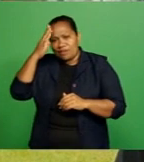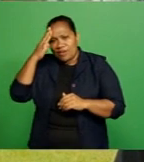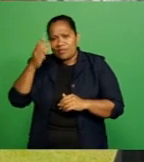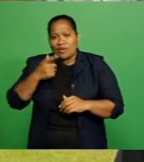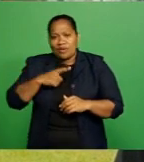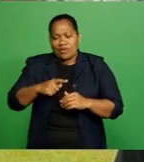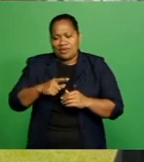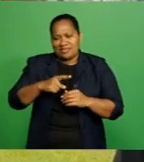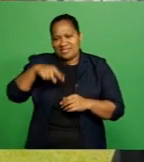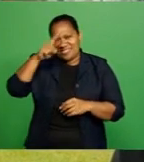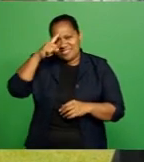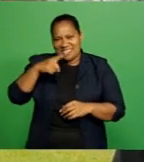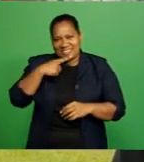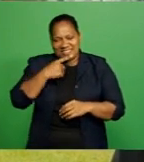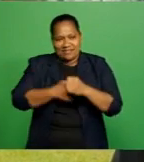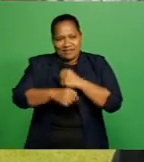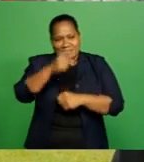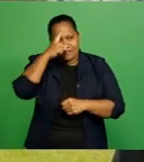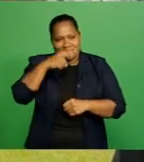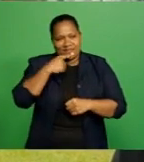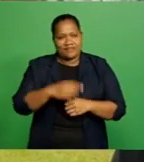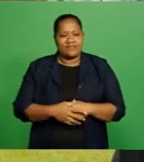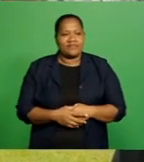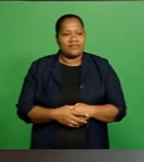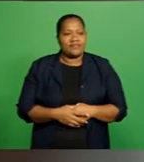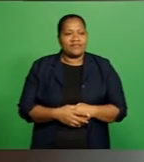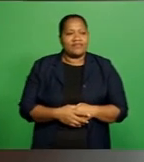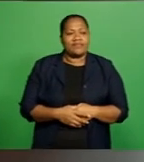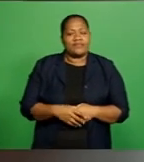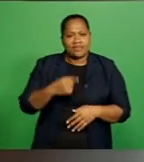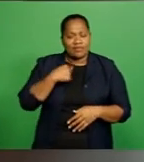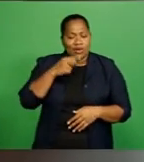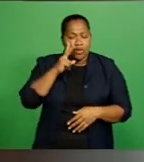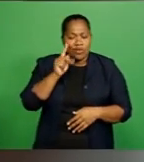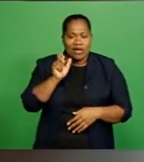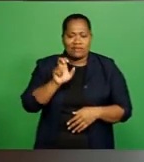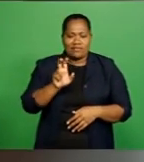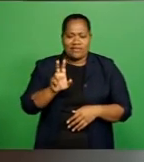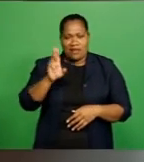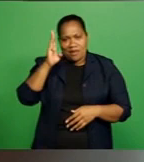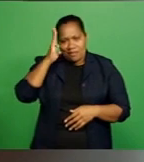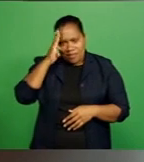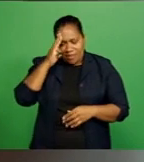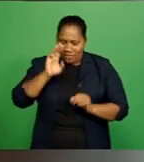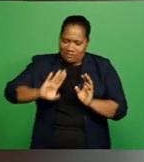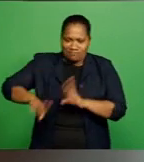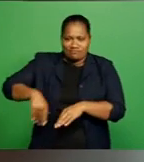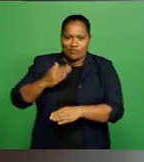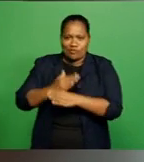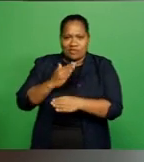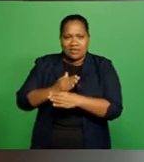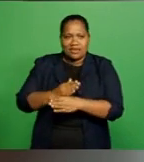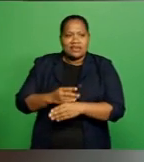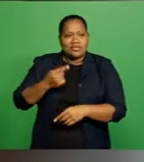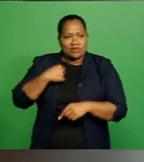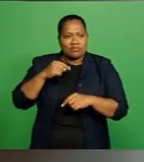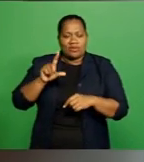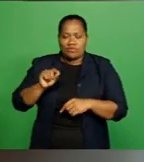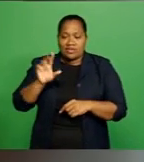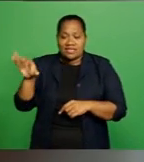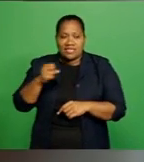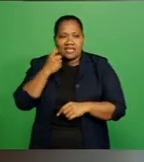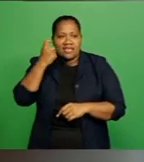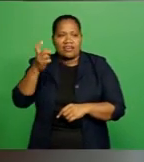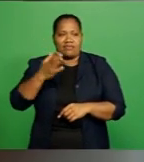had to quit my job and I started to look after her. So bathed her, fed her, do everything, and then take care of my son